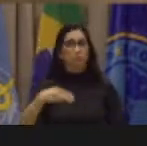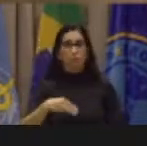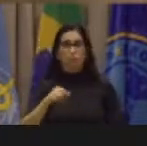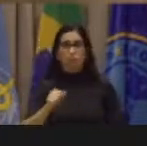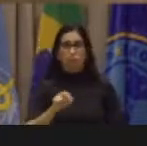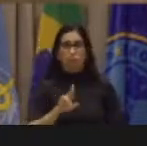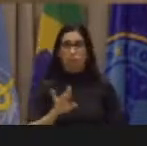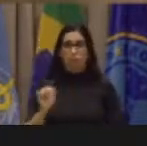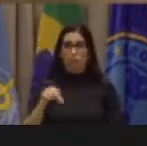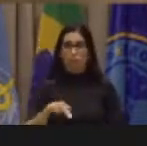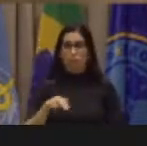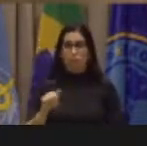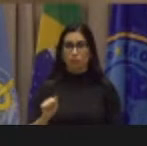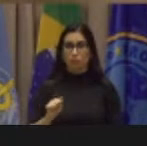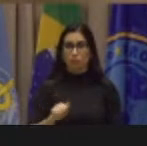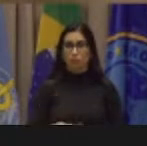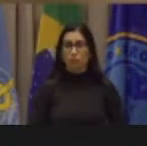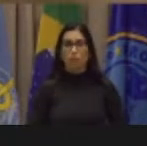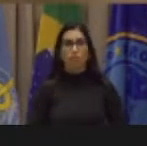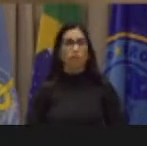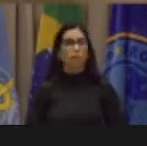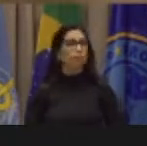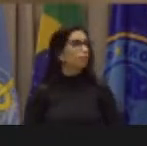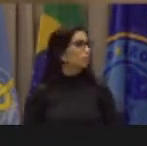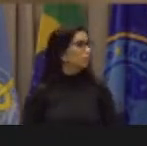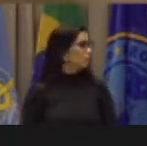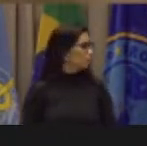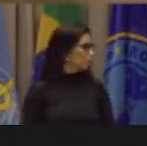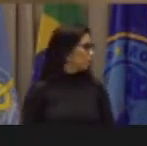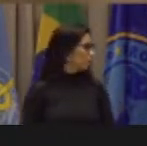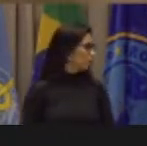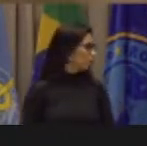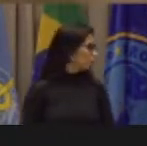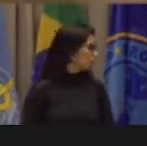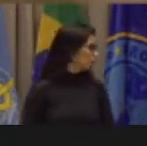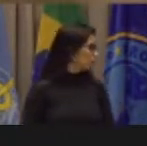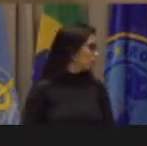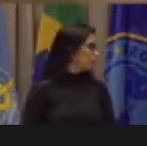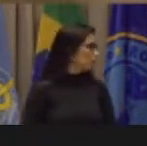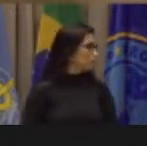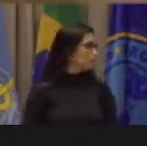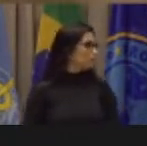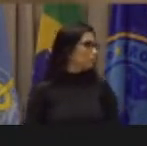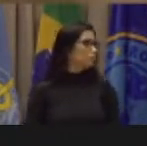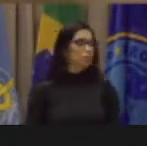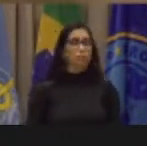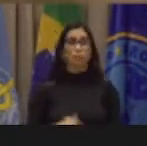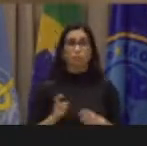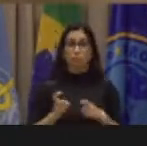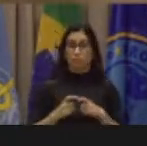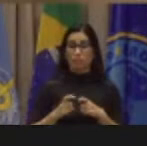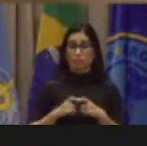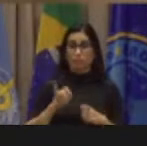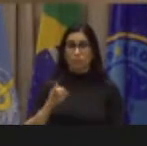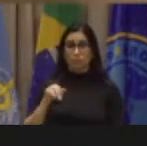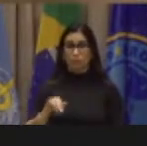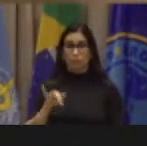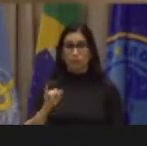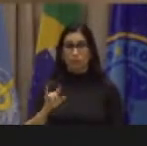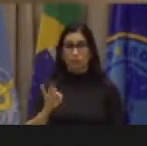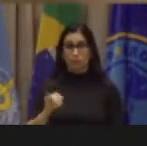We invite Mariana Martins Quiroga, please. Please, Mariana is an